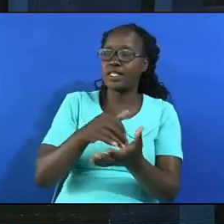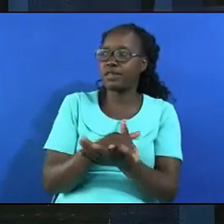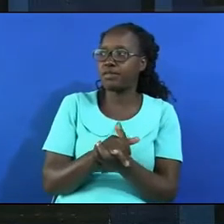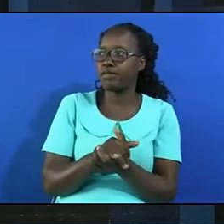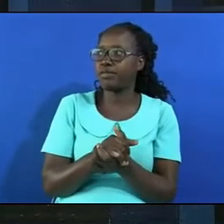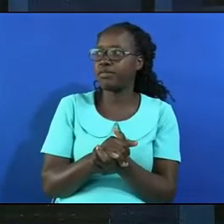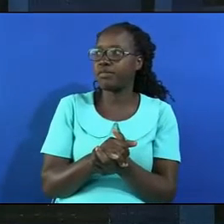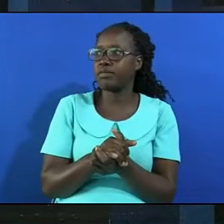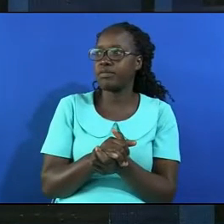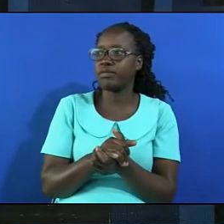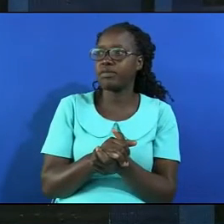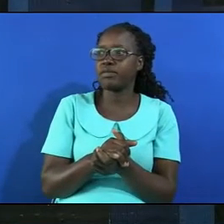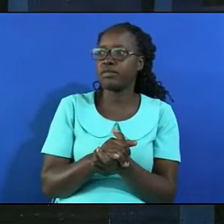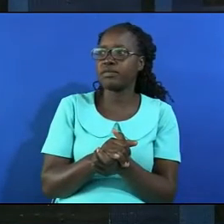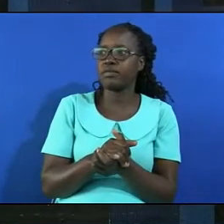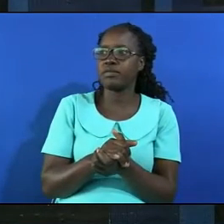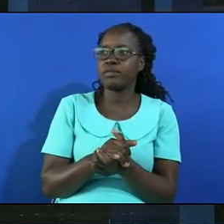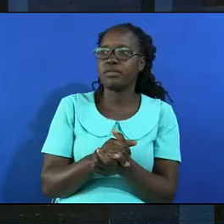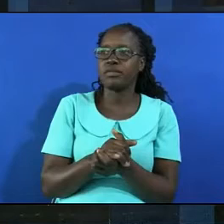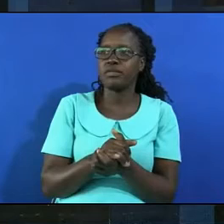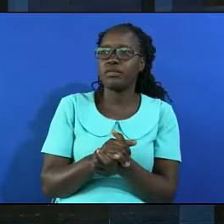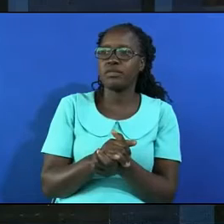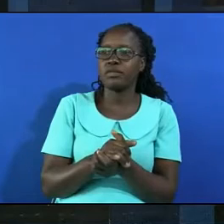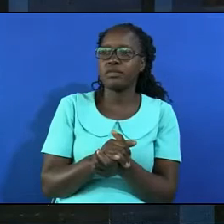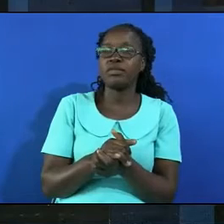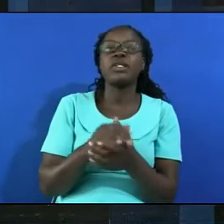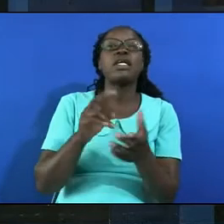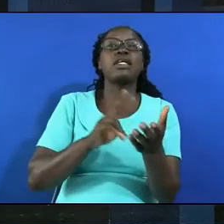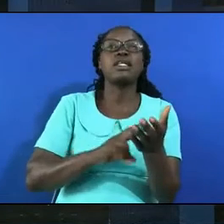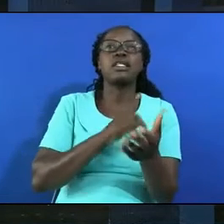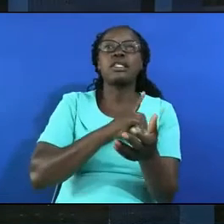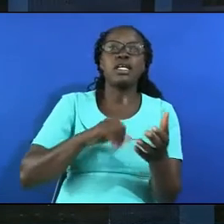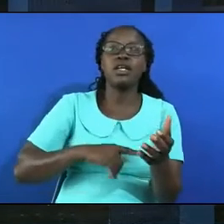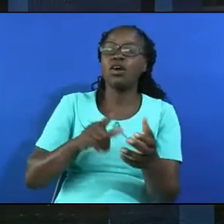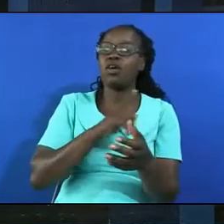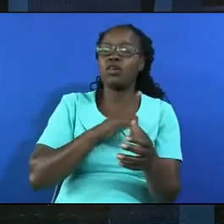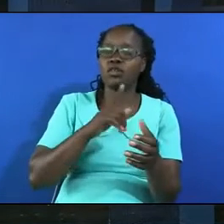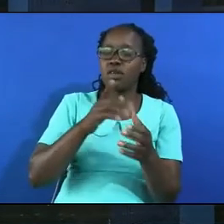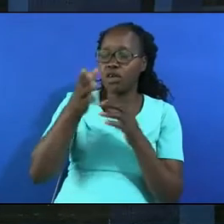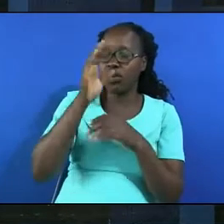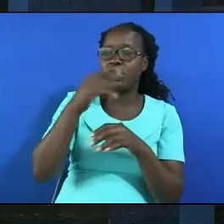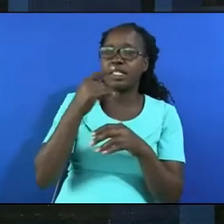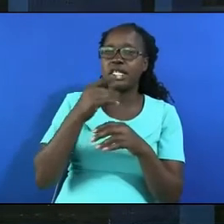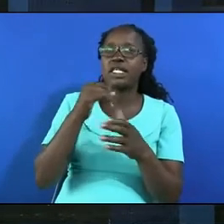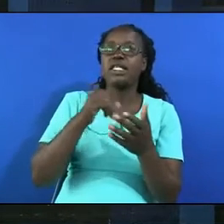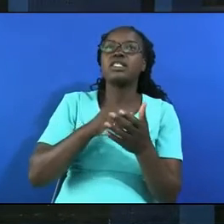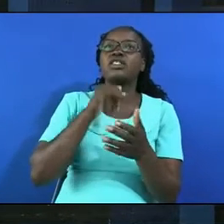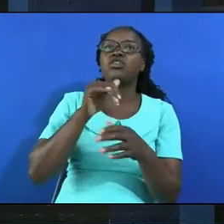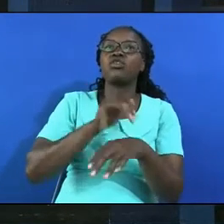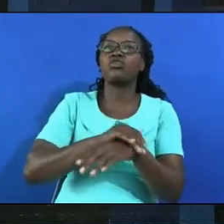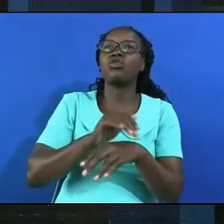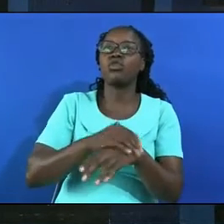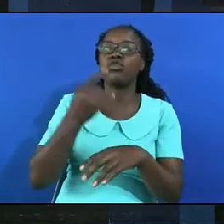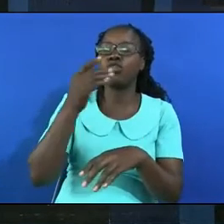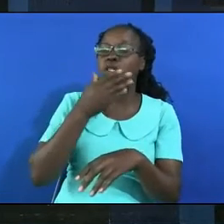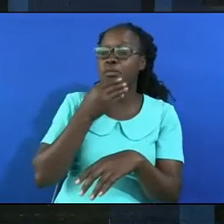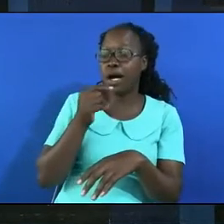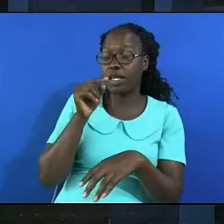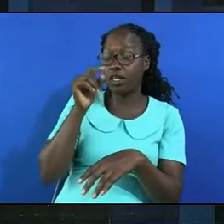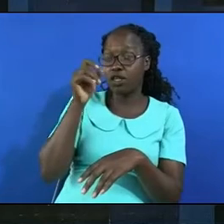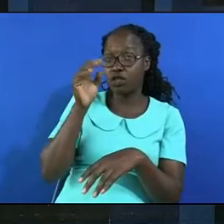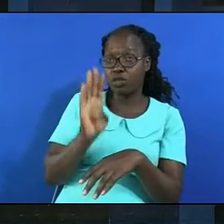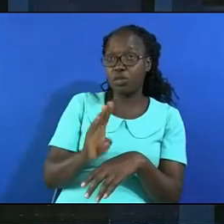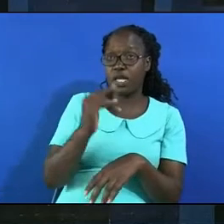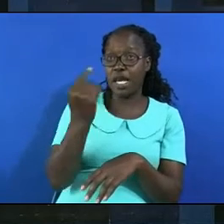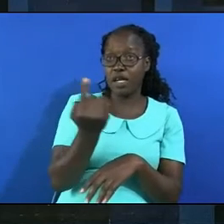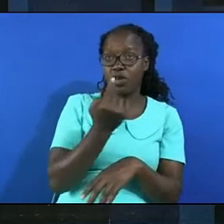it. Verse 18. The Lord God said, it is not good for the